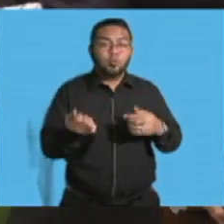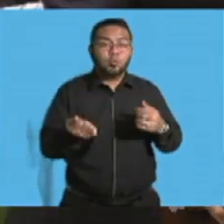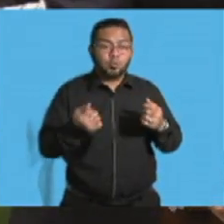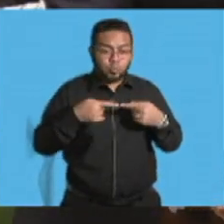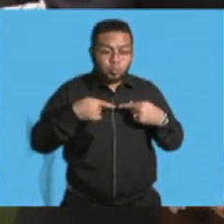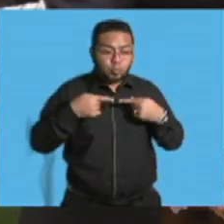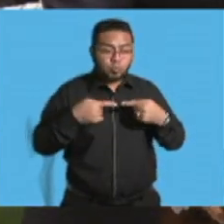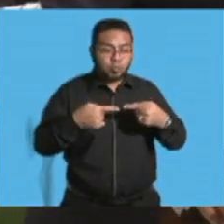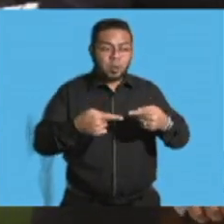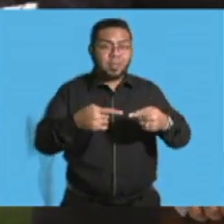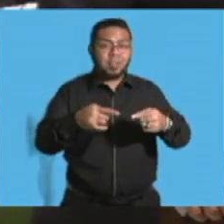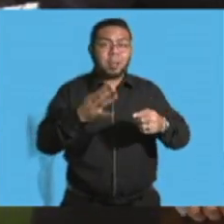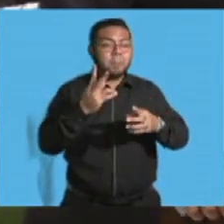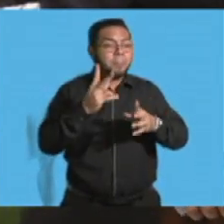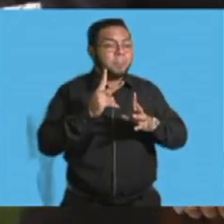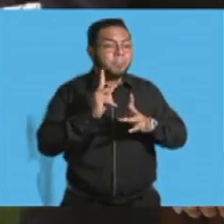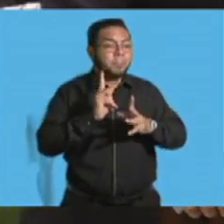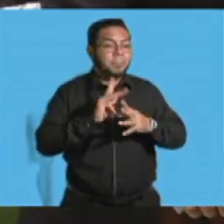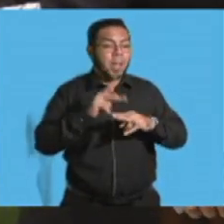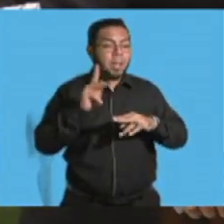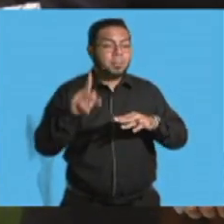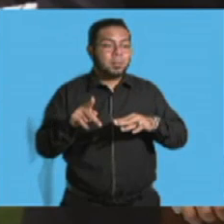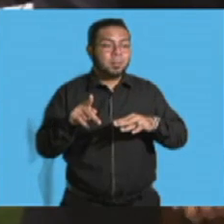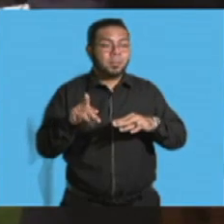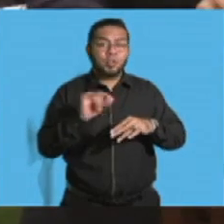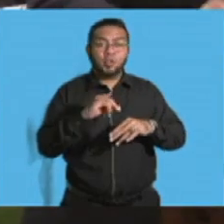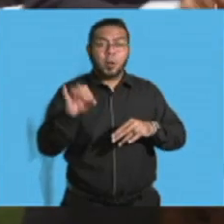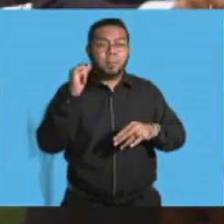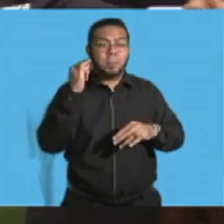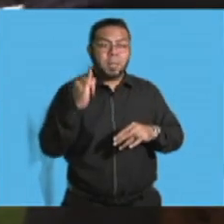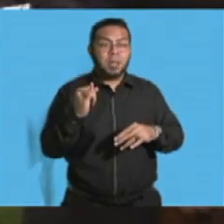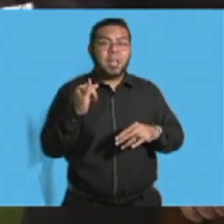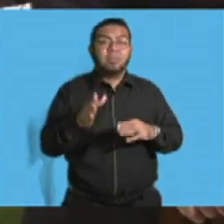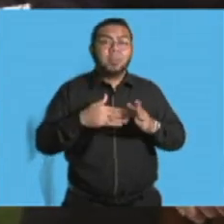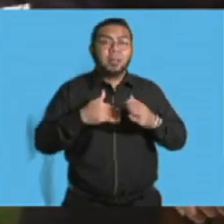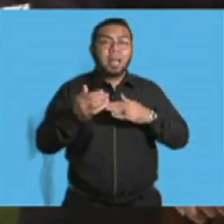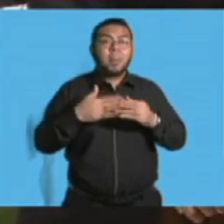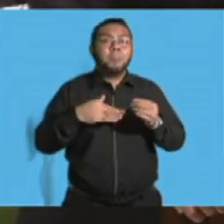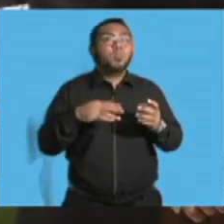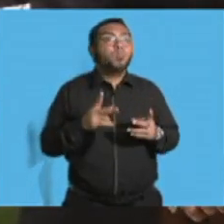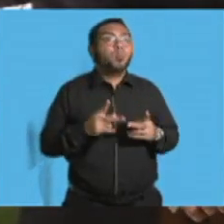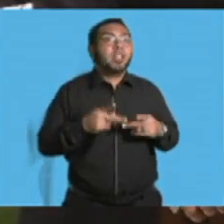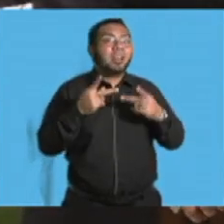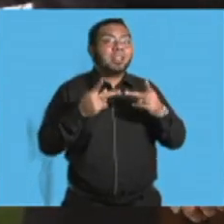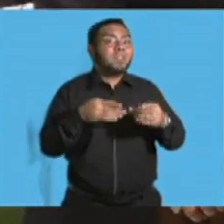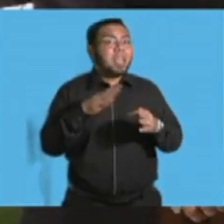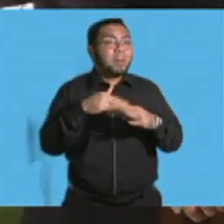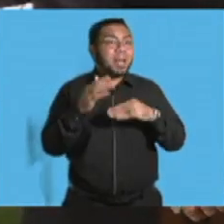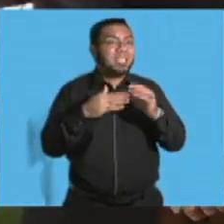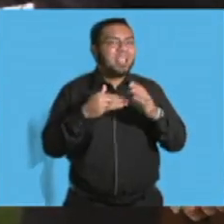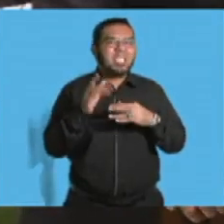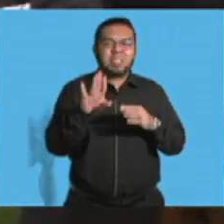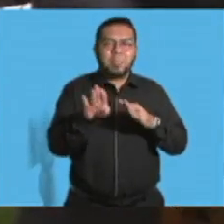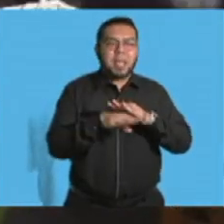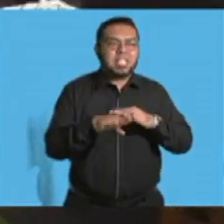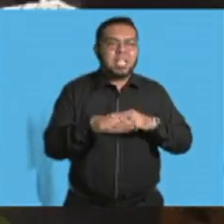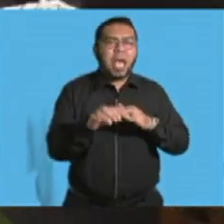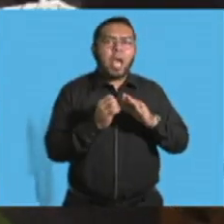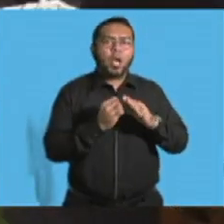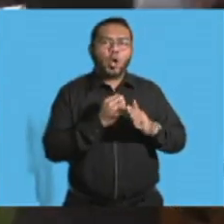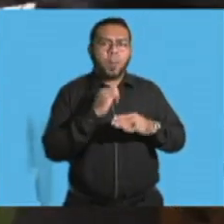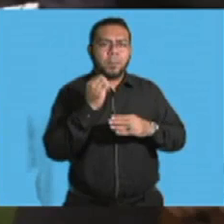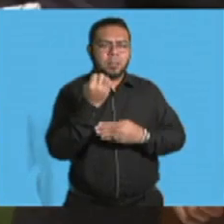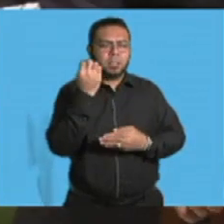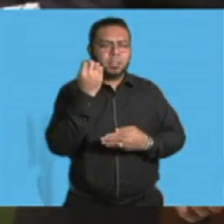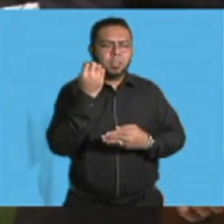Parliament is that debt is not bad if it's used to invest in building productive capacity. This is basic economics. Honourable